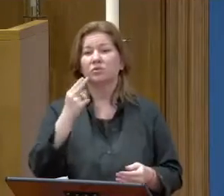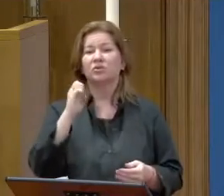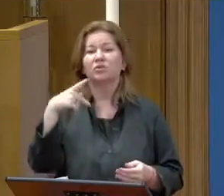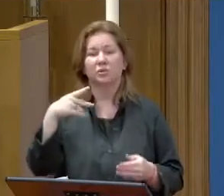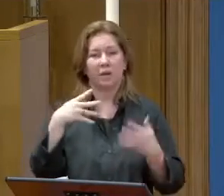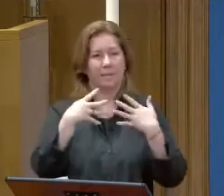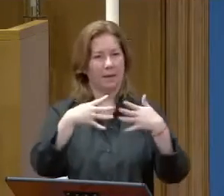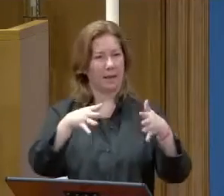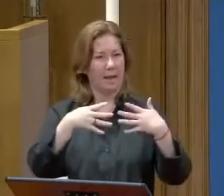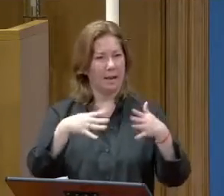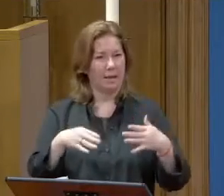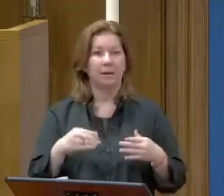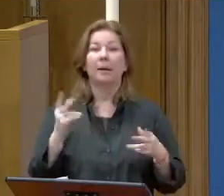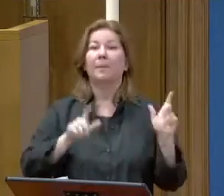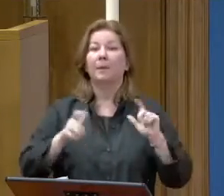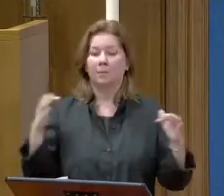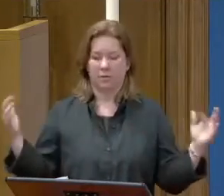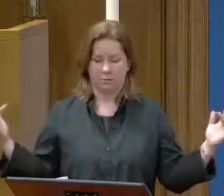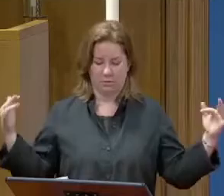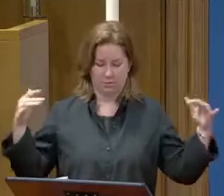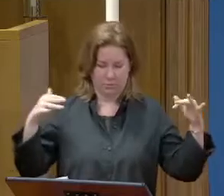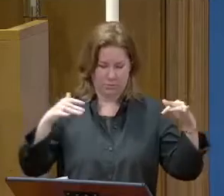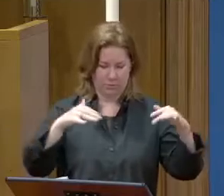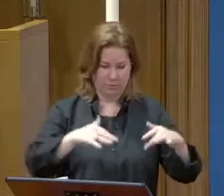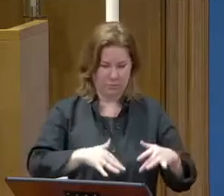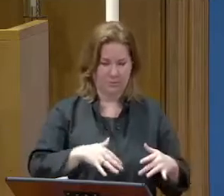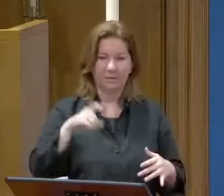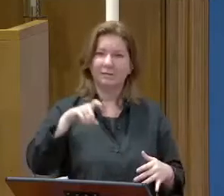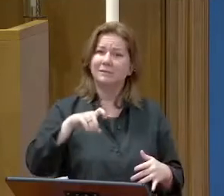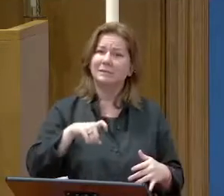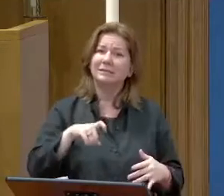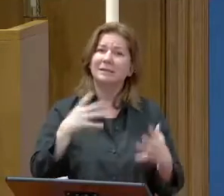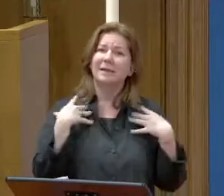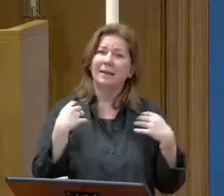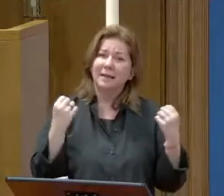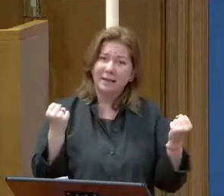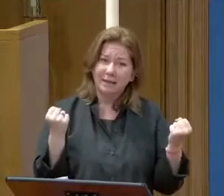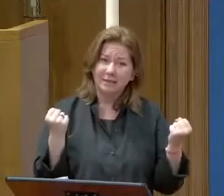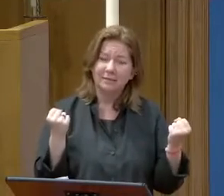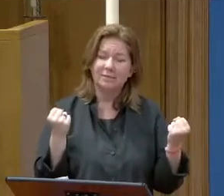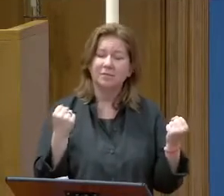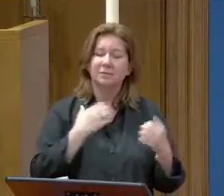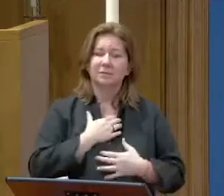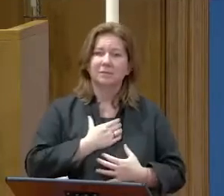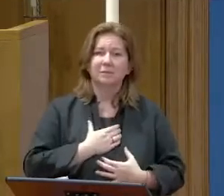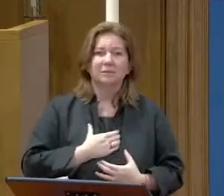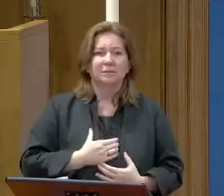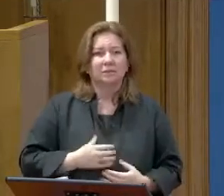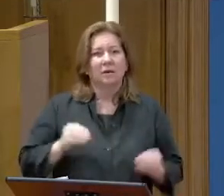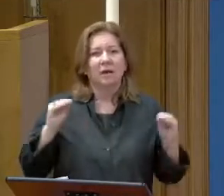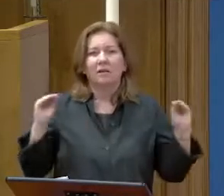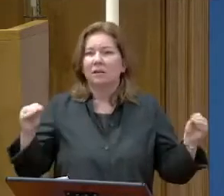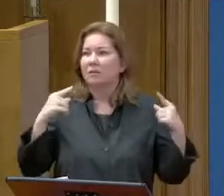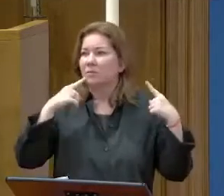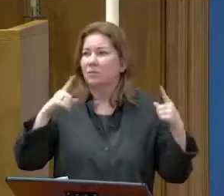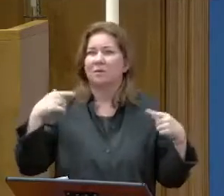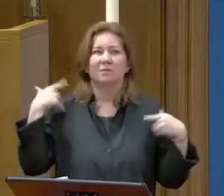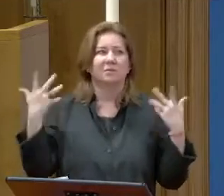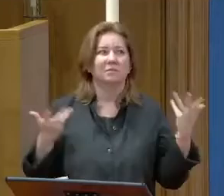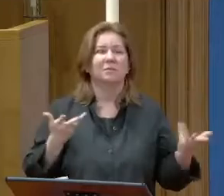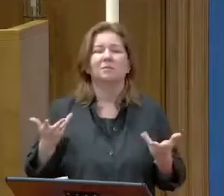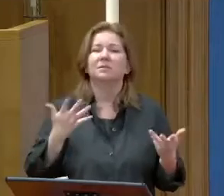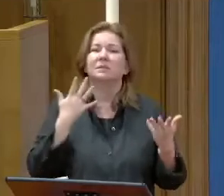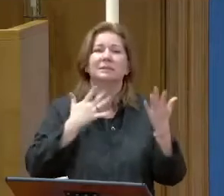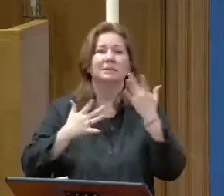that pool that people gathered around when they needed healing, when they were desperate and nothing worked and they needed to